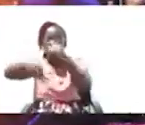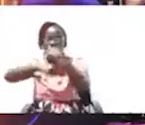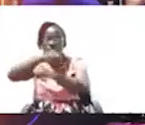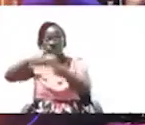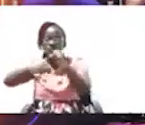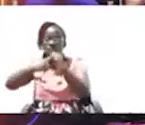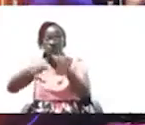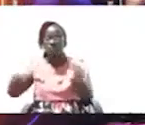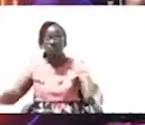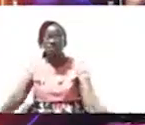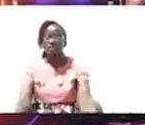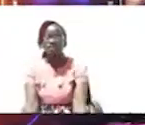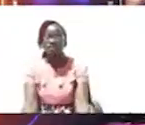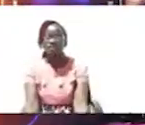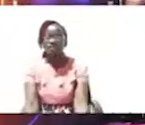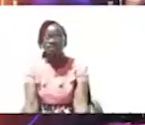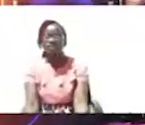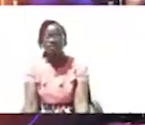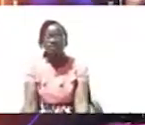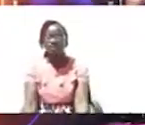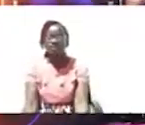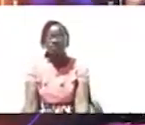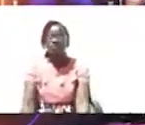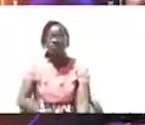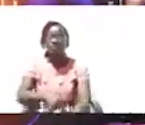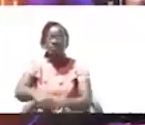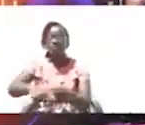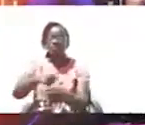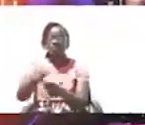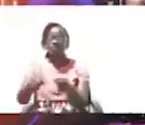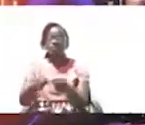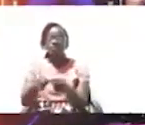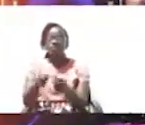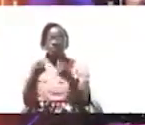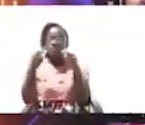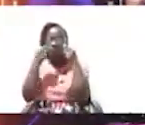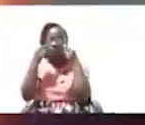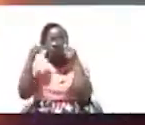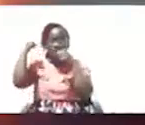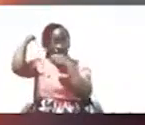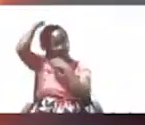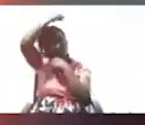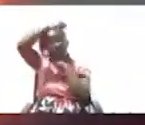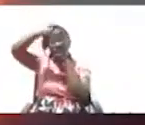His legs were bound. His face was bound.